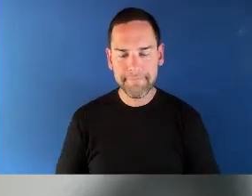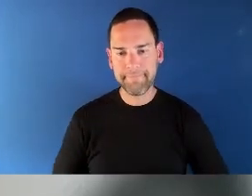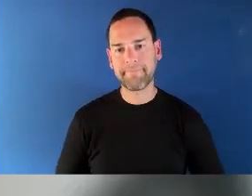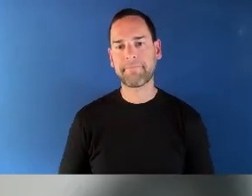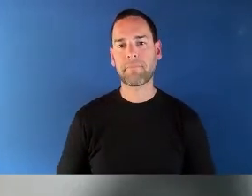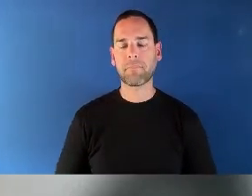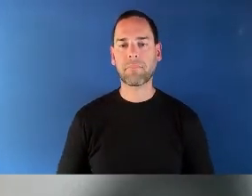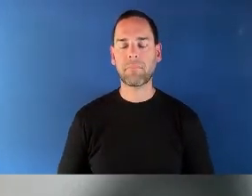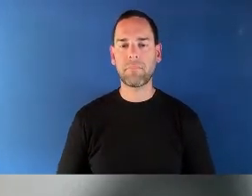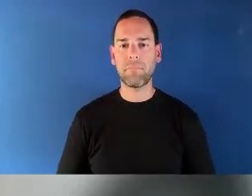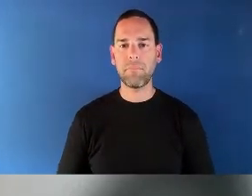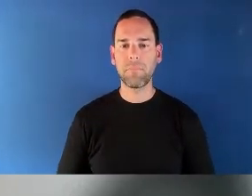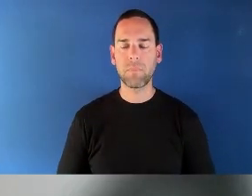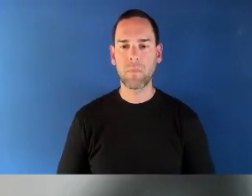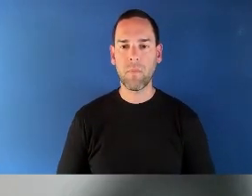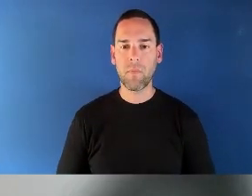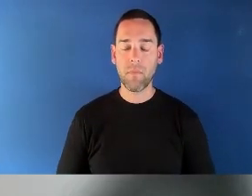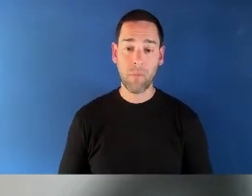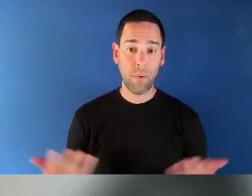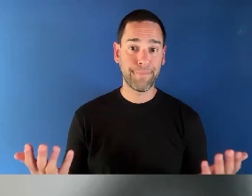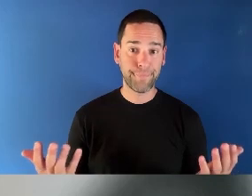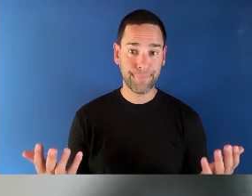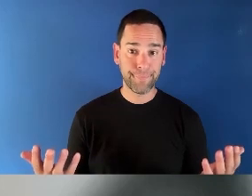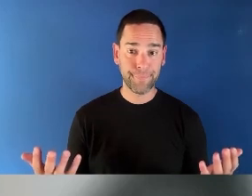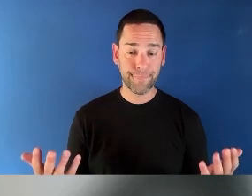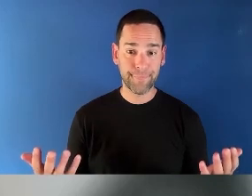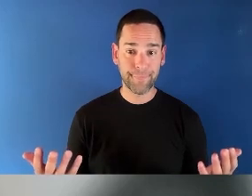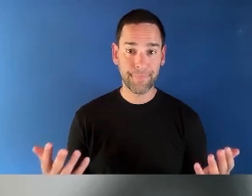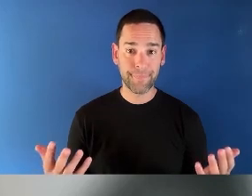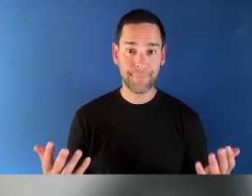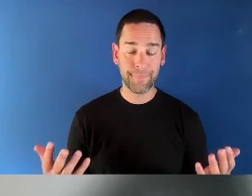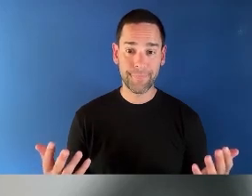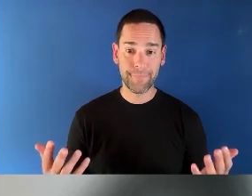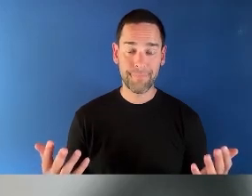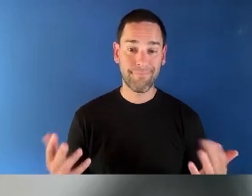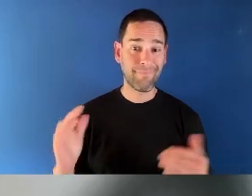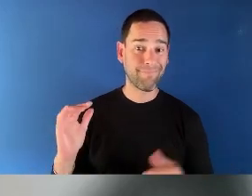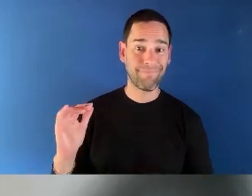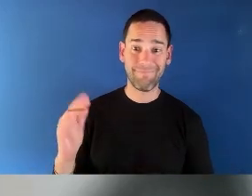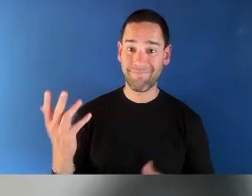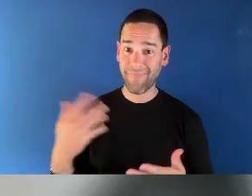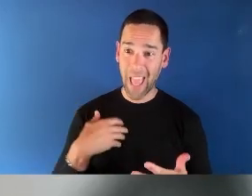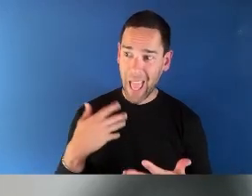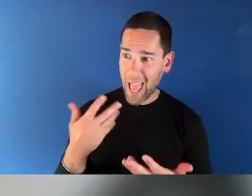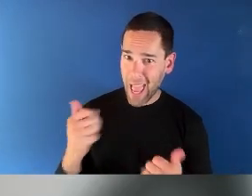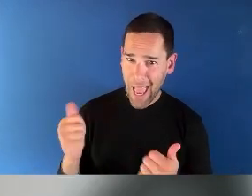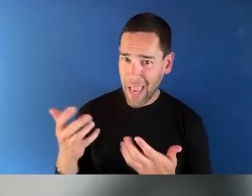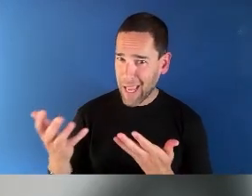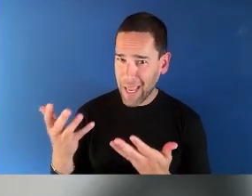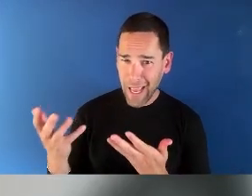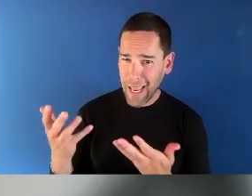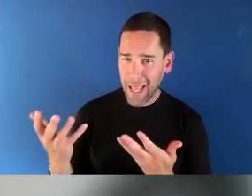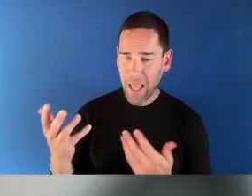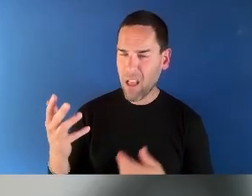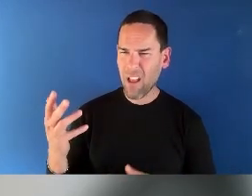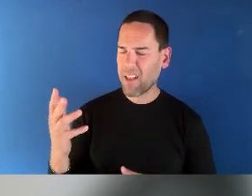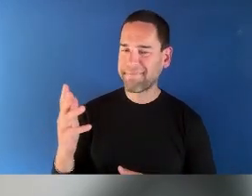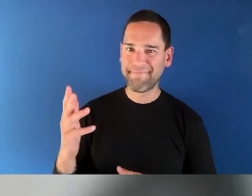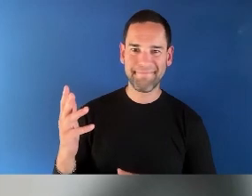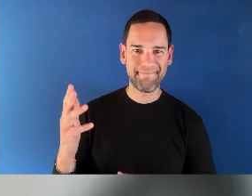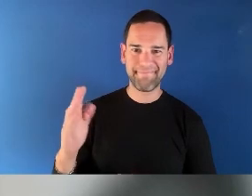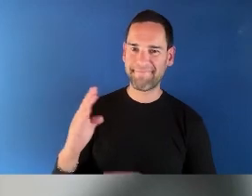I talked um so that was the one of the first